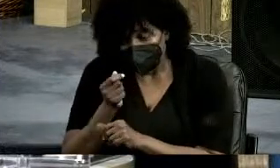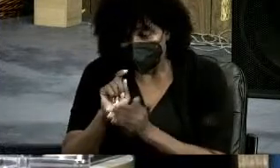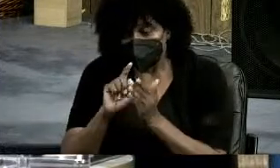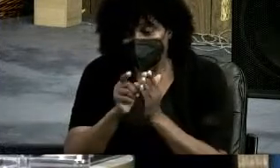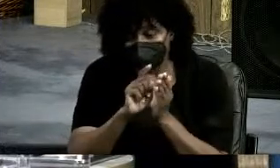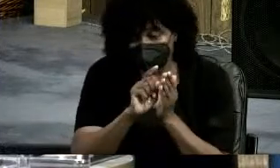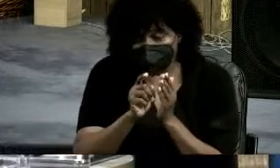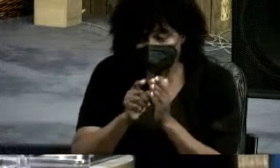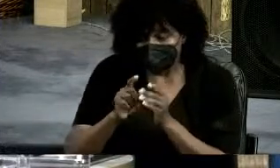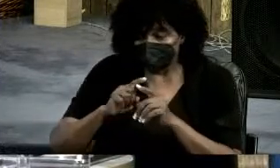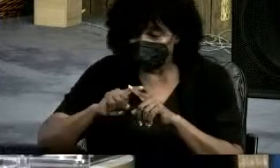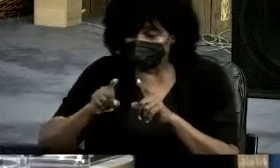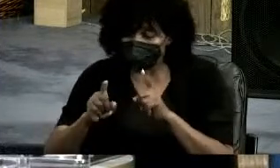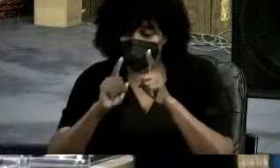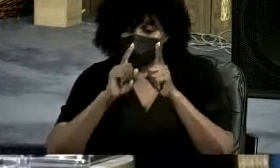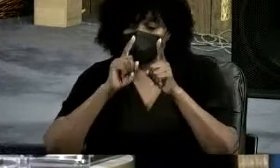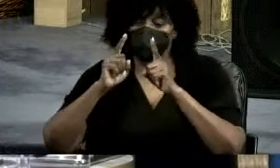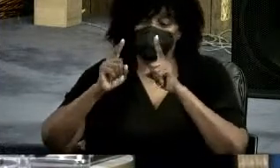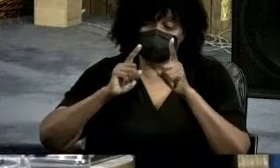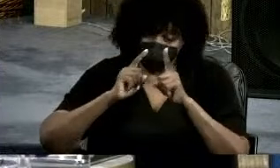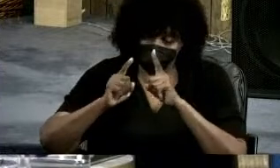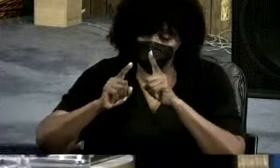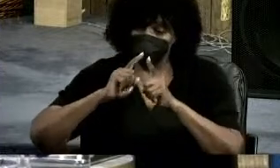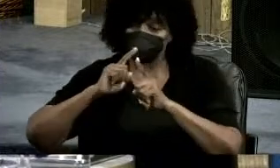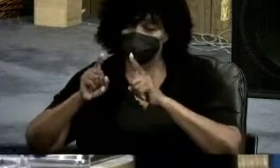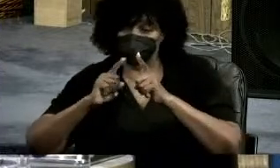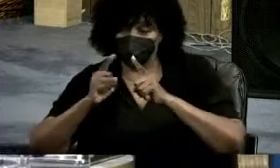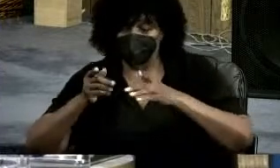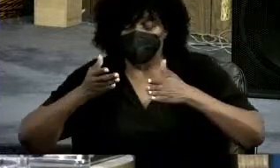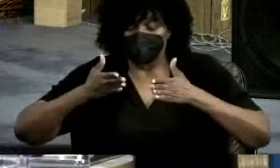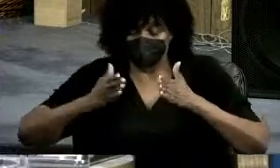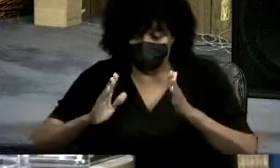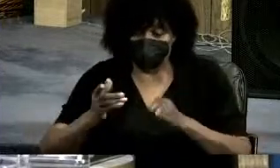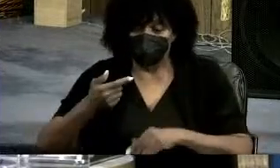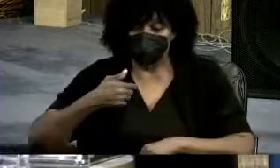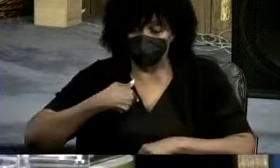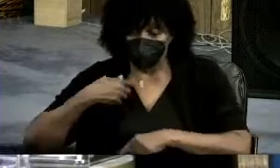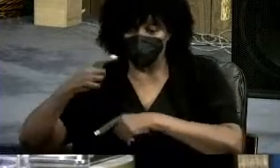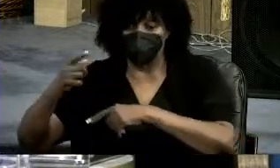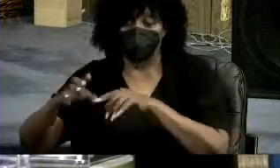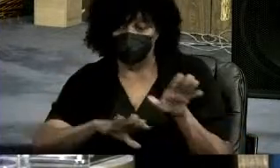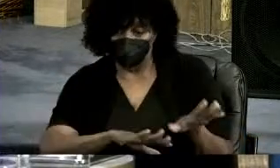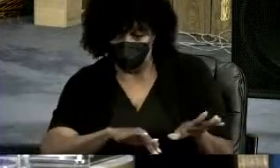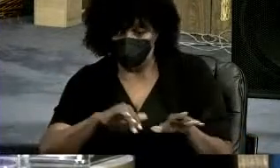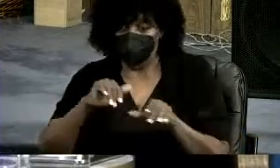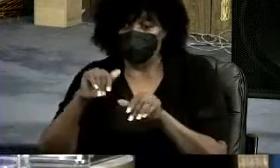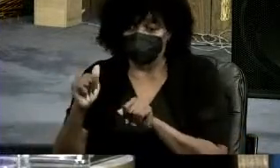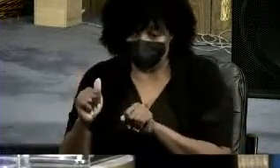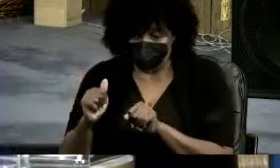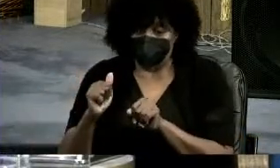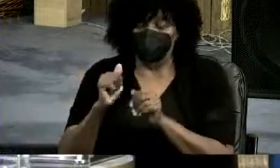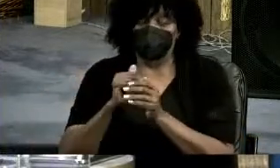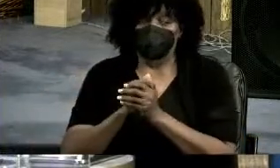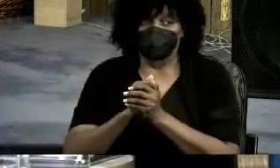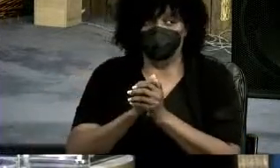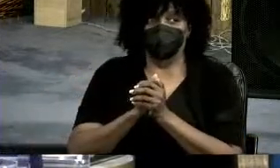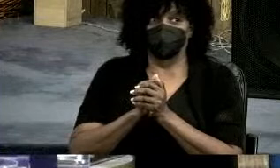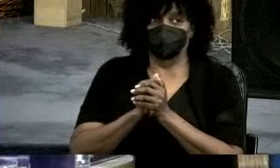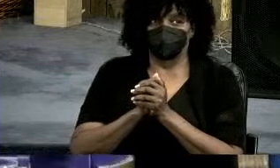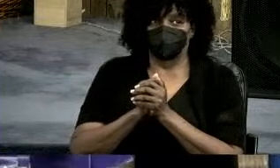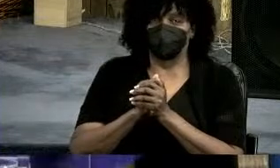all out of breath. Man, we talked forever. I said, y'all better let me go. I'm going to get in trouble. I'm going to have to throw my hat in the house before I go